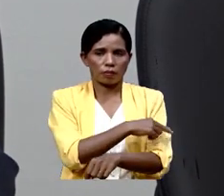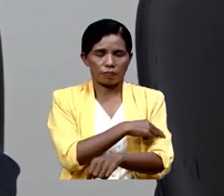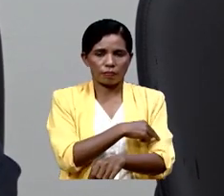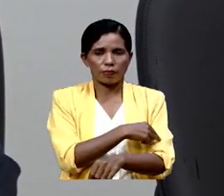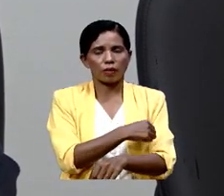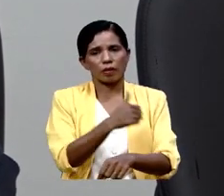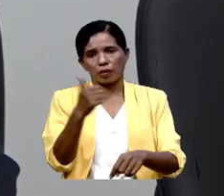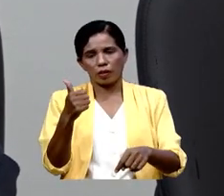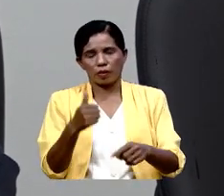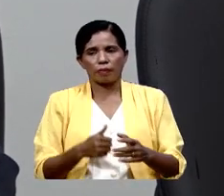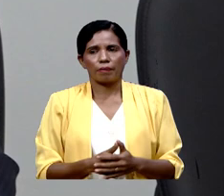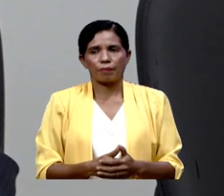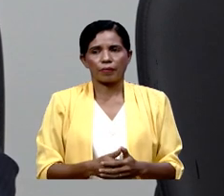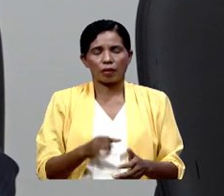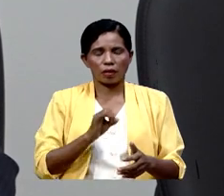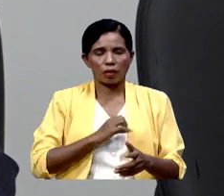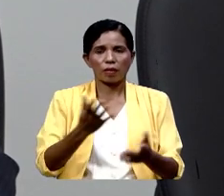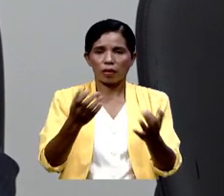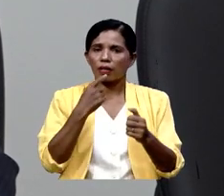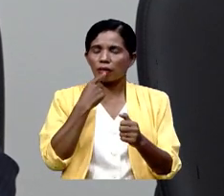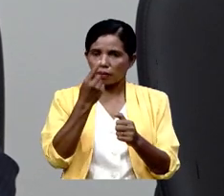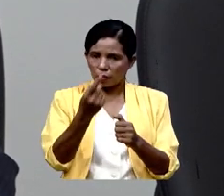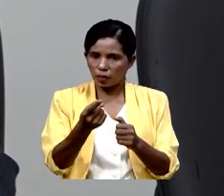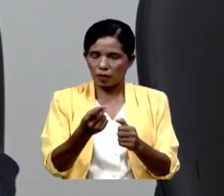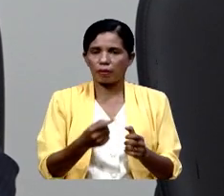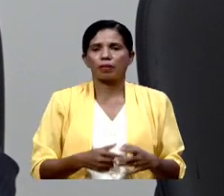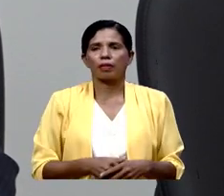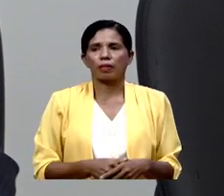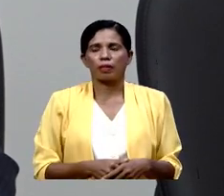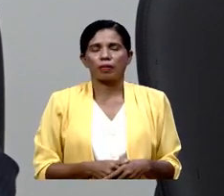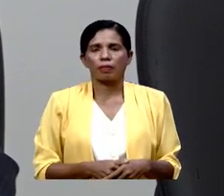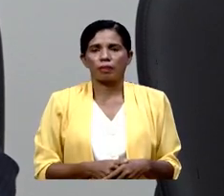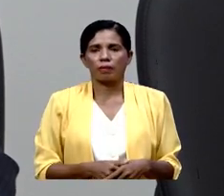the point that I would like to say that the